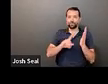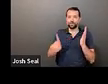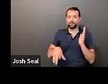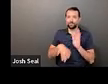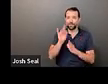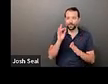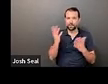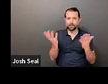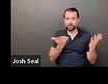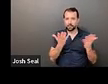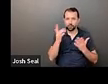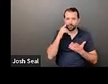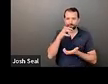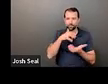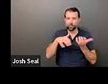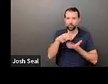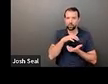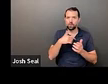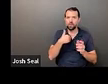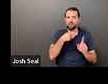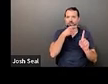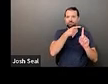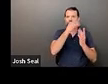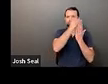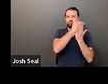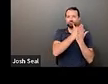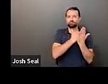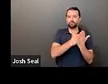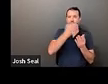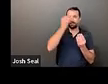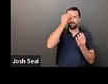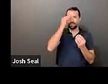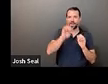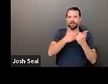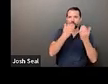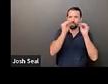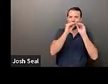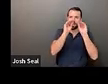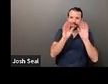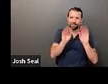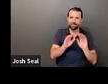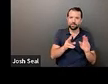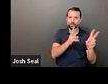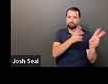document that this information is hard to access. We pulled it out for you.